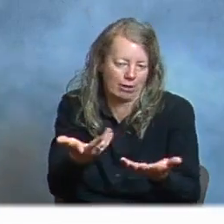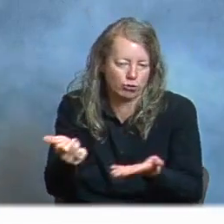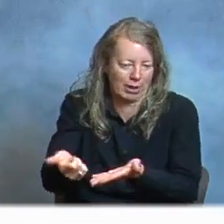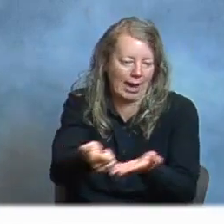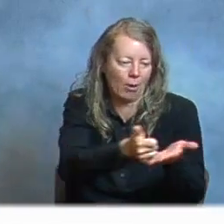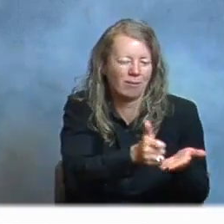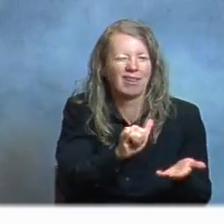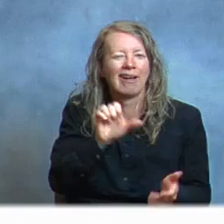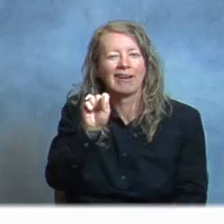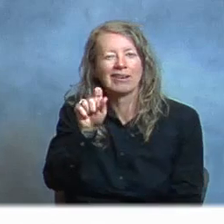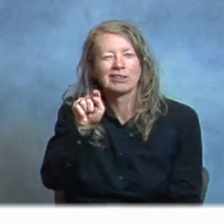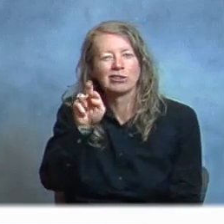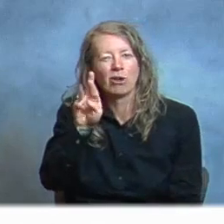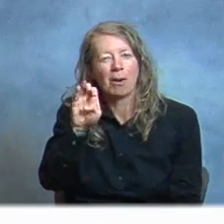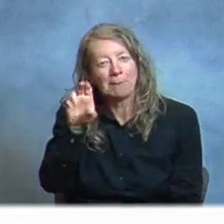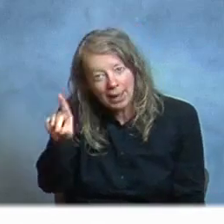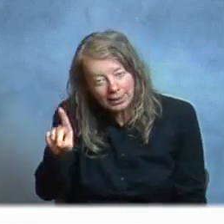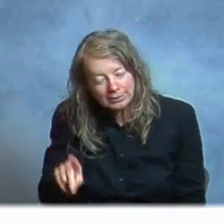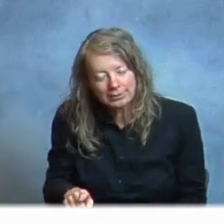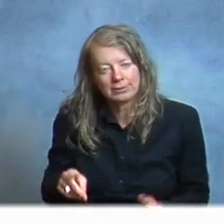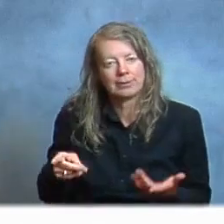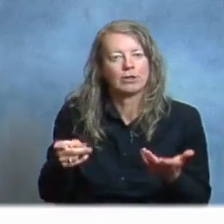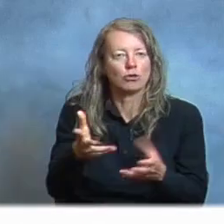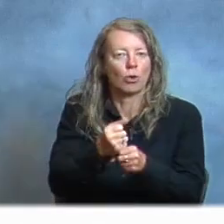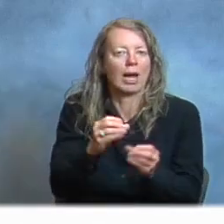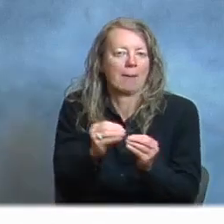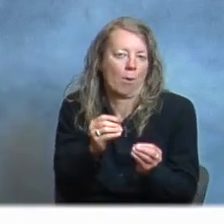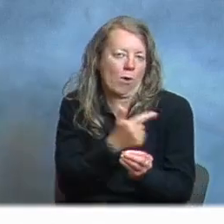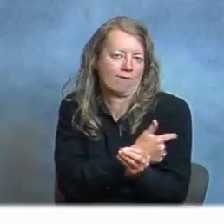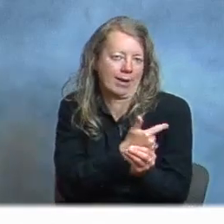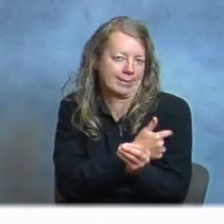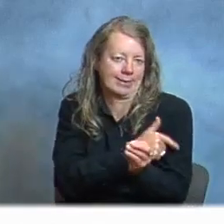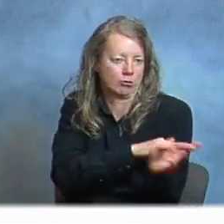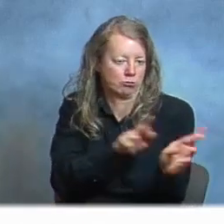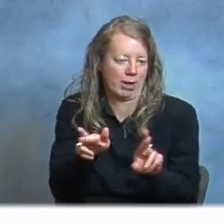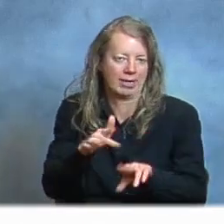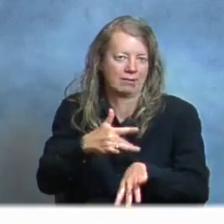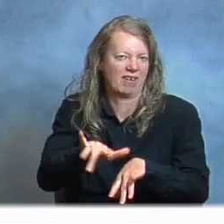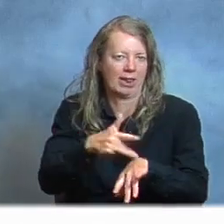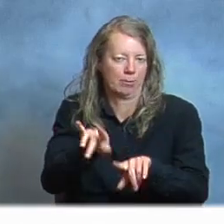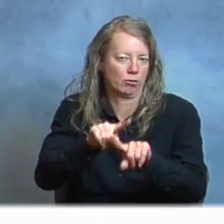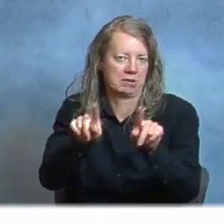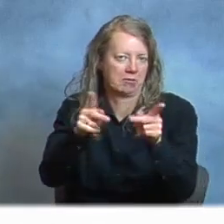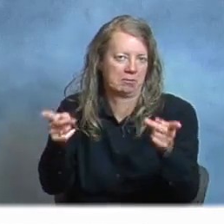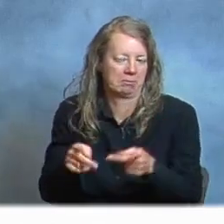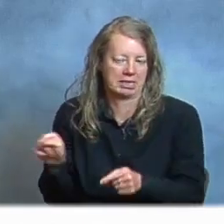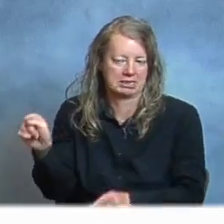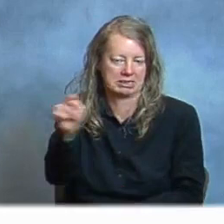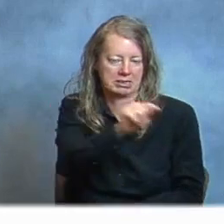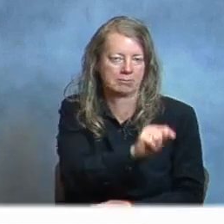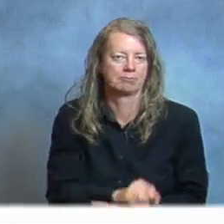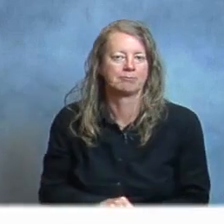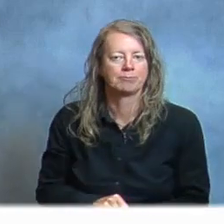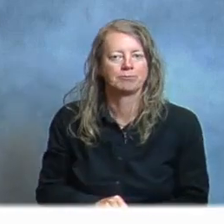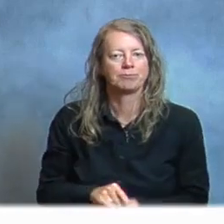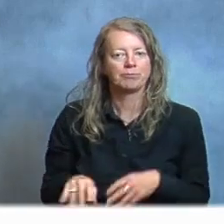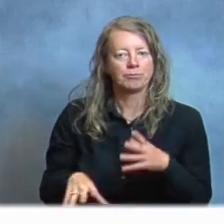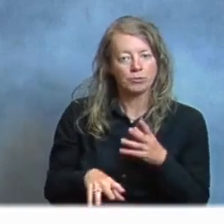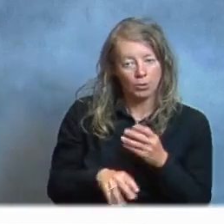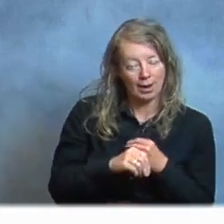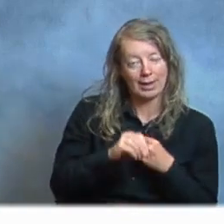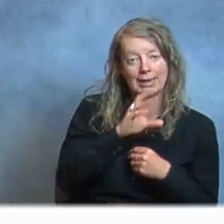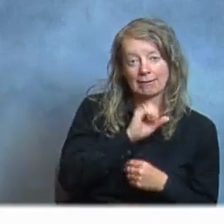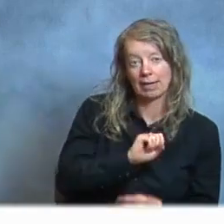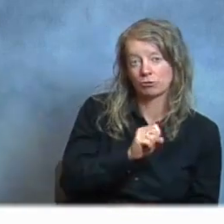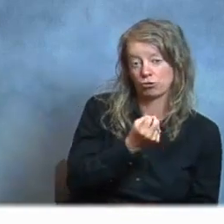in order to get vaccine out into these events. So with the addition of the 12 to 15-year-olds last